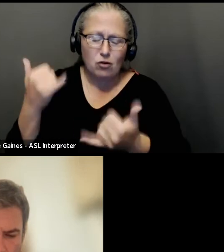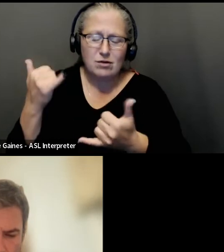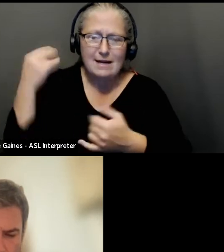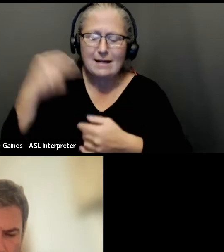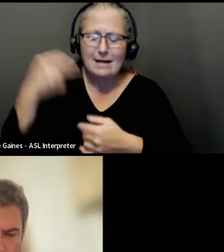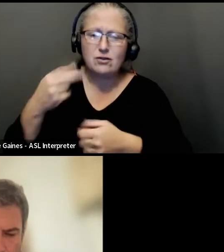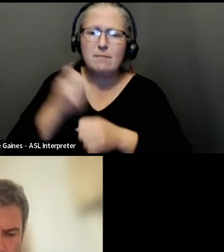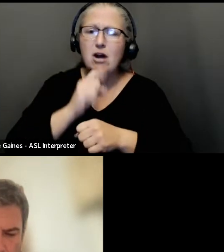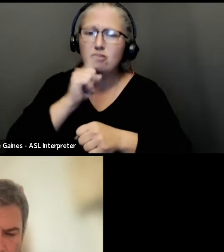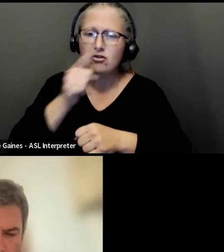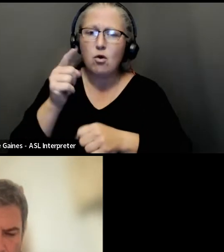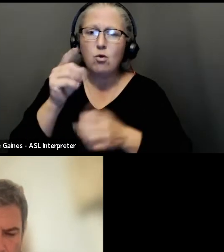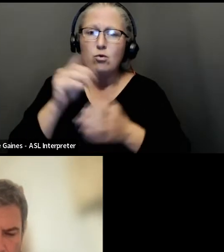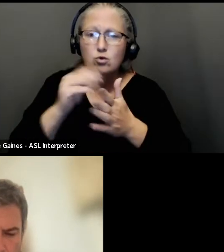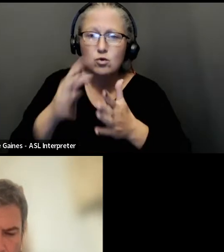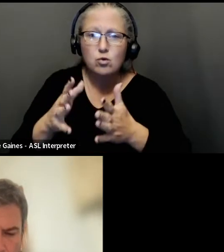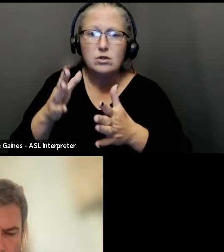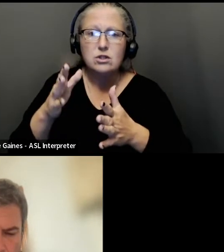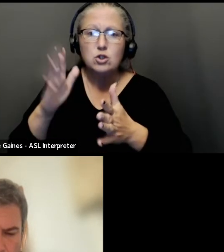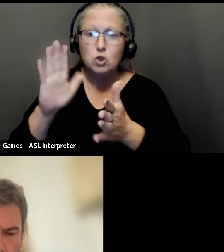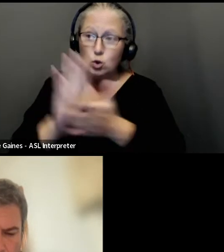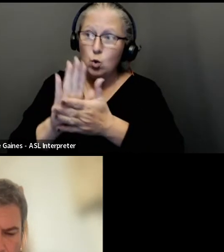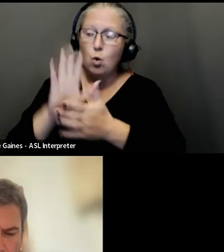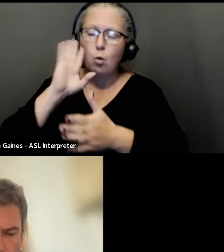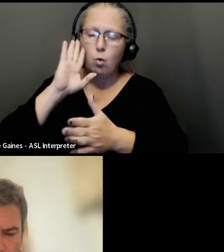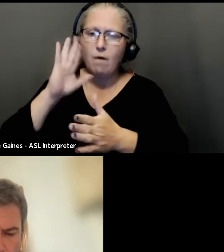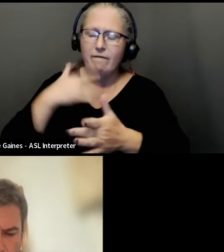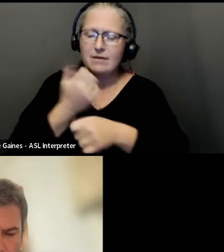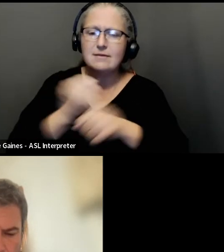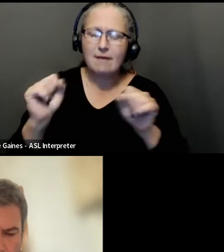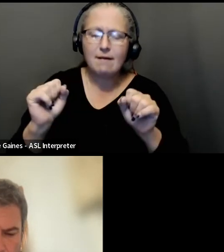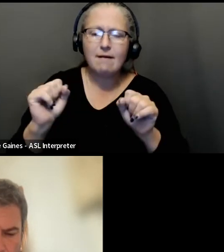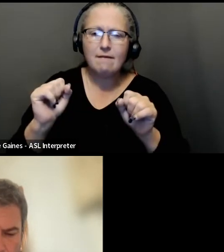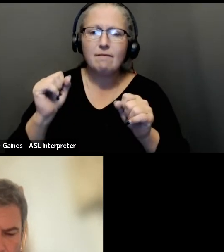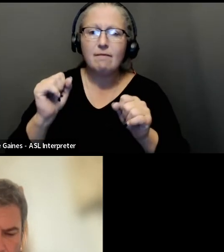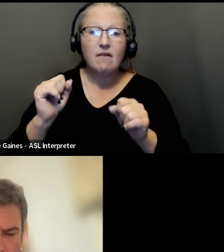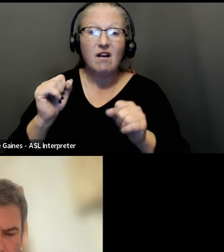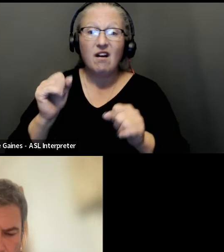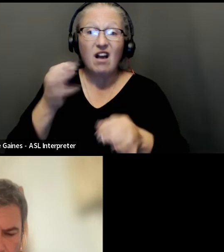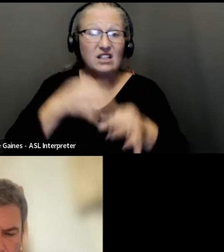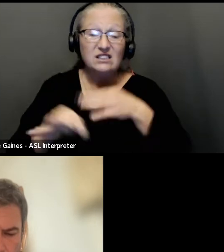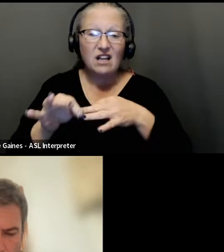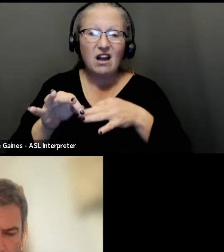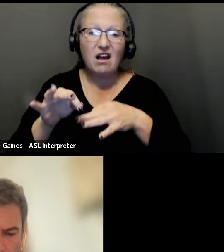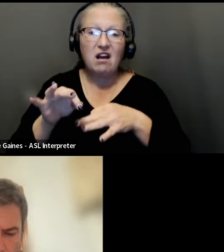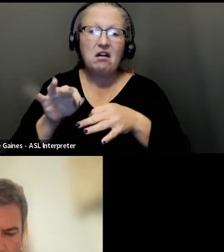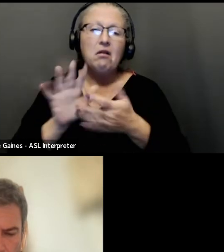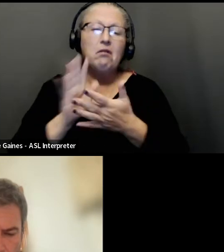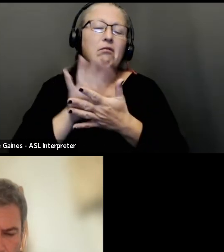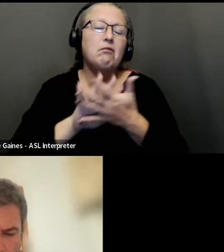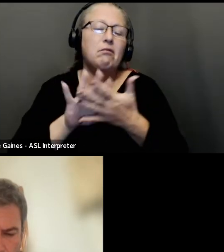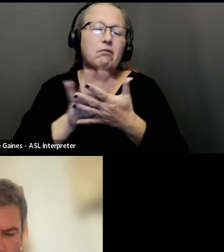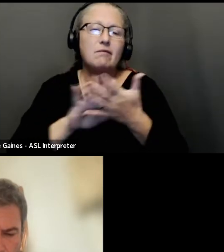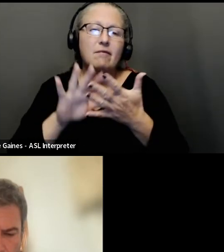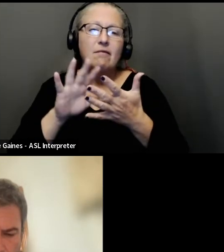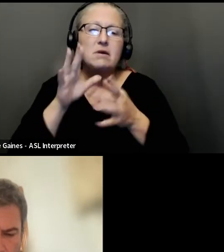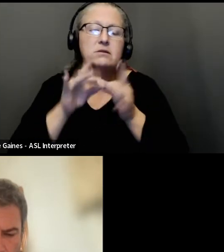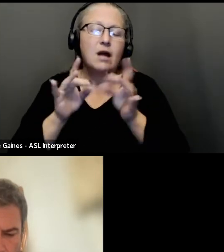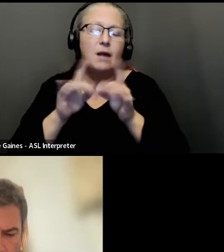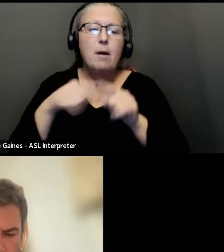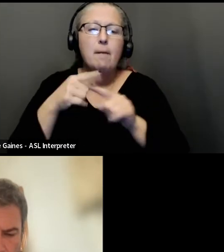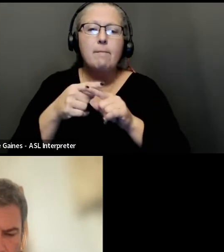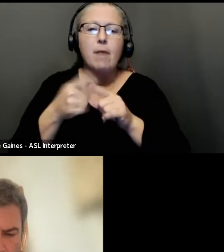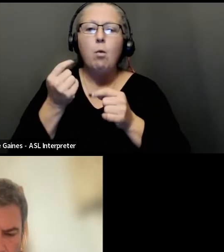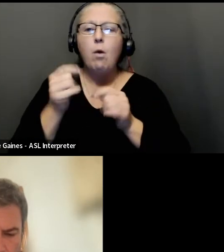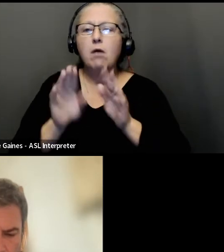assuring them that our schools will remain safe spaces. Instead, we got a vague, woefully inaccurate statement about developments unfolding in the